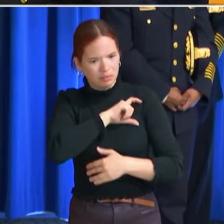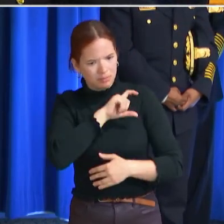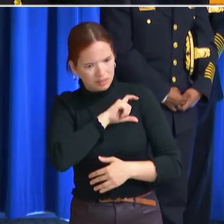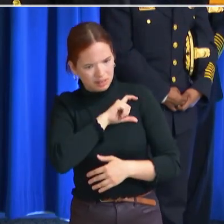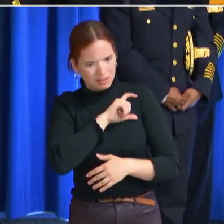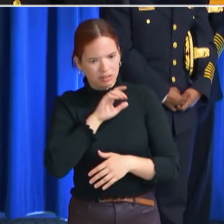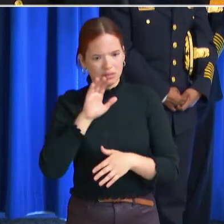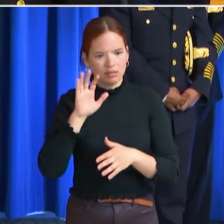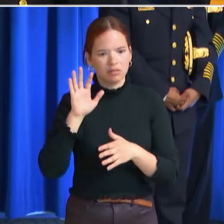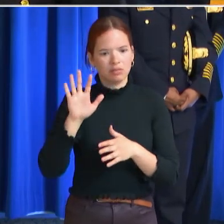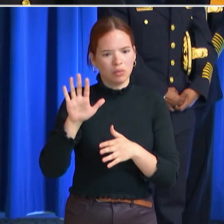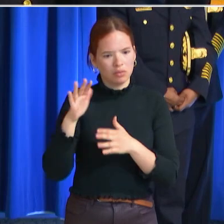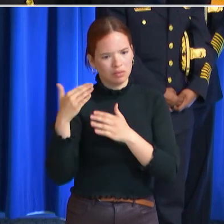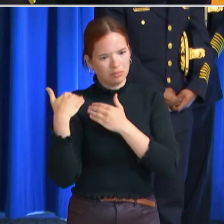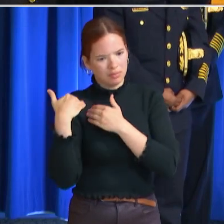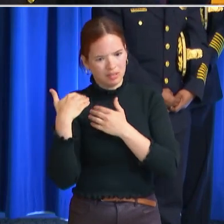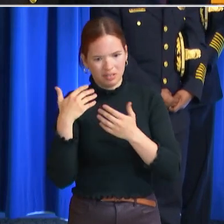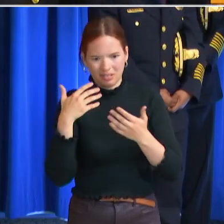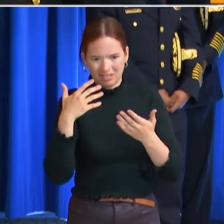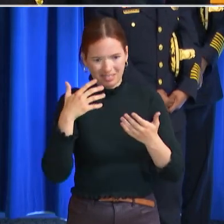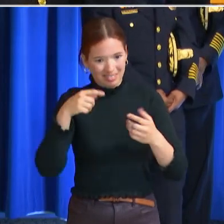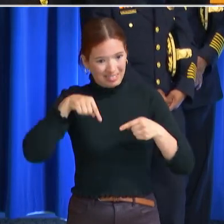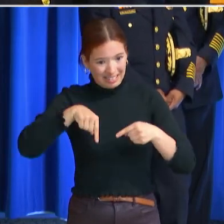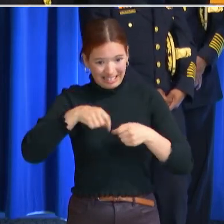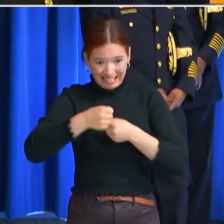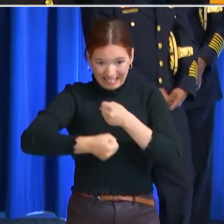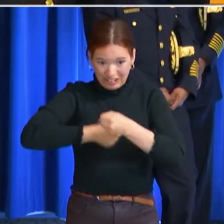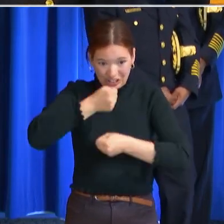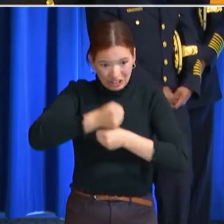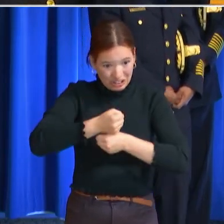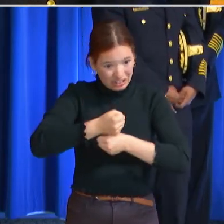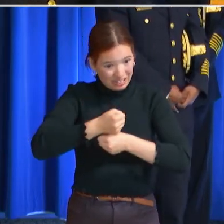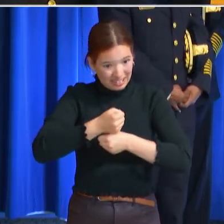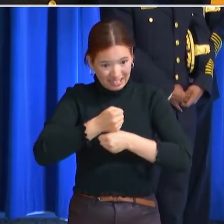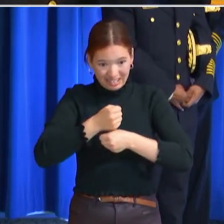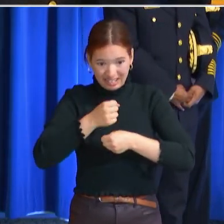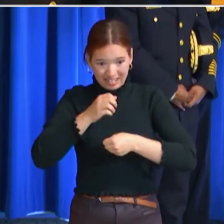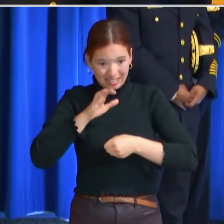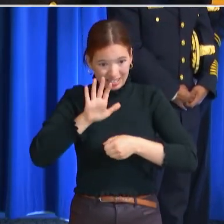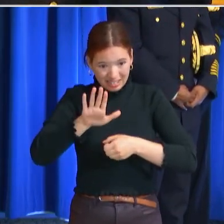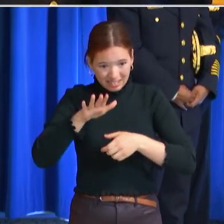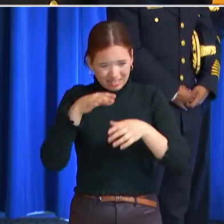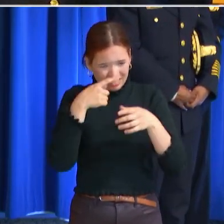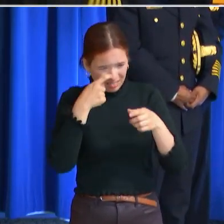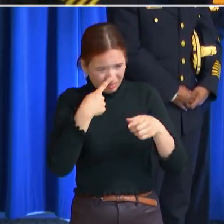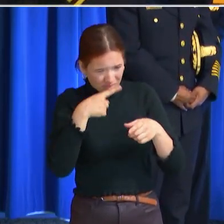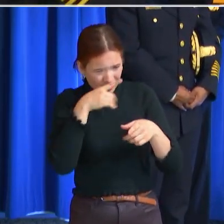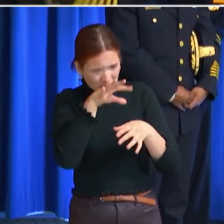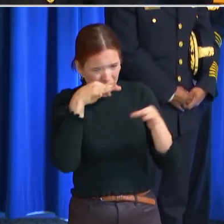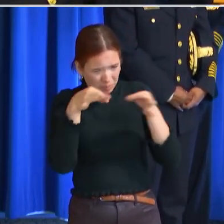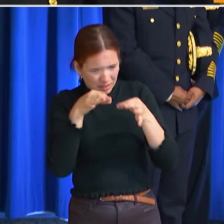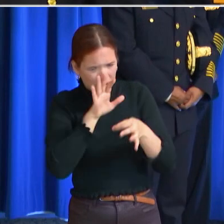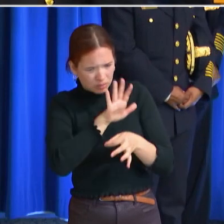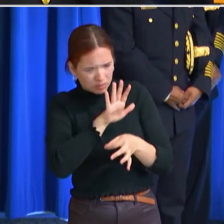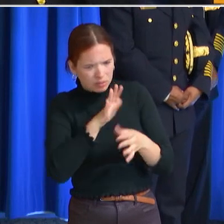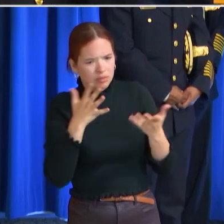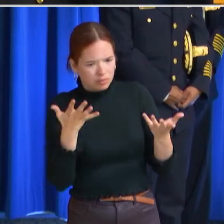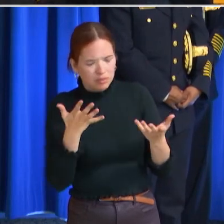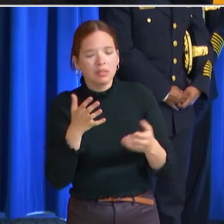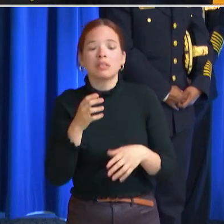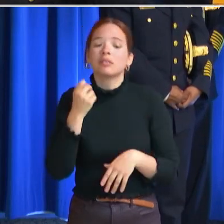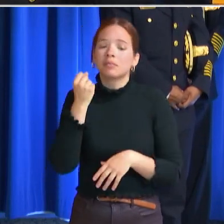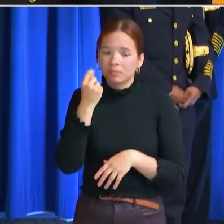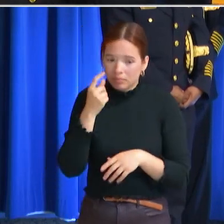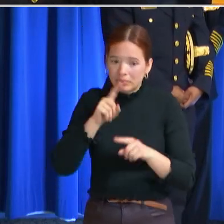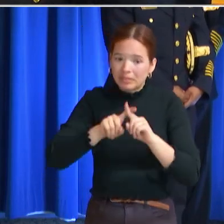necessarily every day gone your way, and I'm just wondering if you can kind of reflect on that. Well, I have a different view. In the last 12 months, I